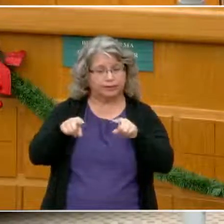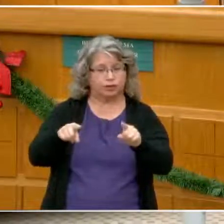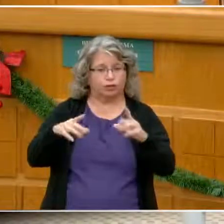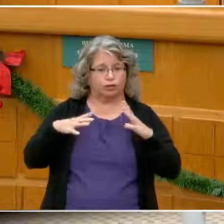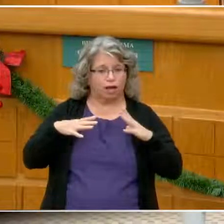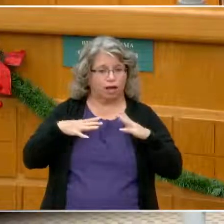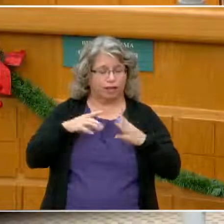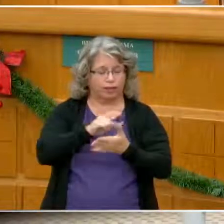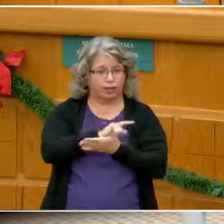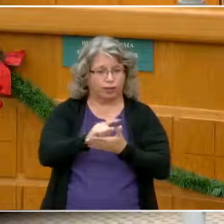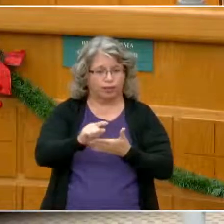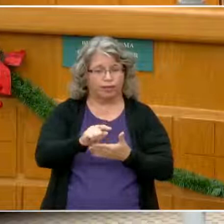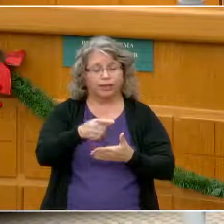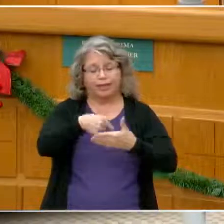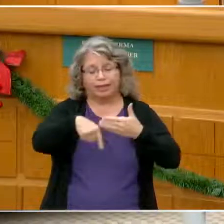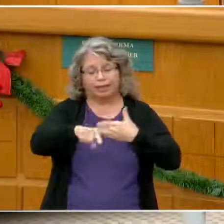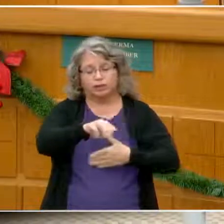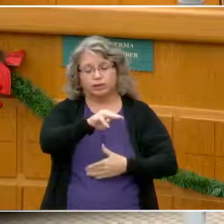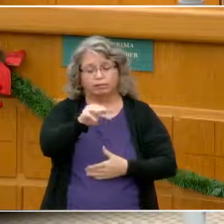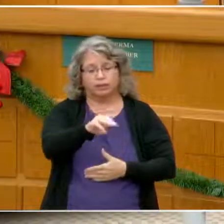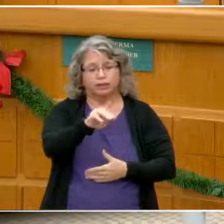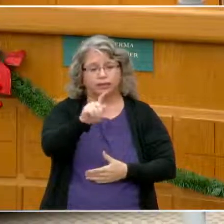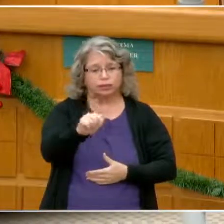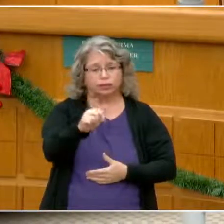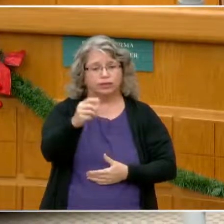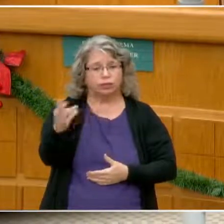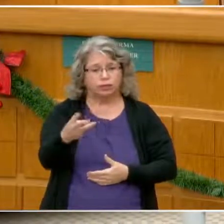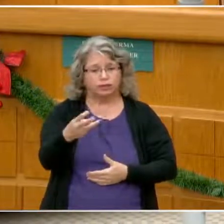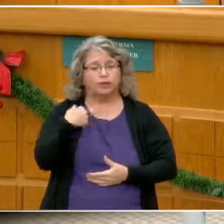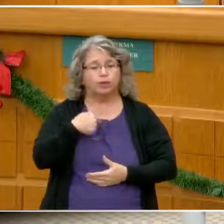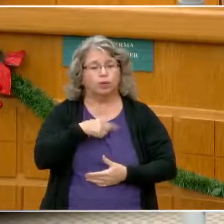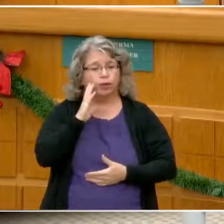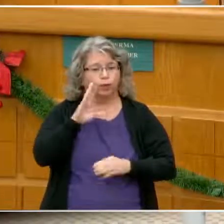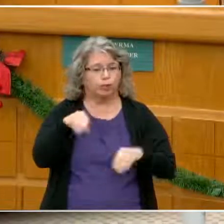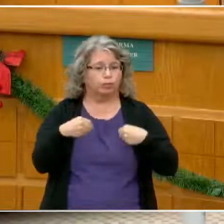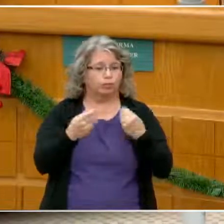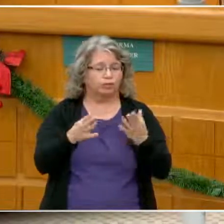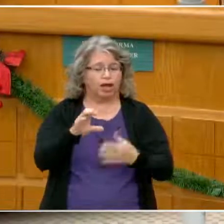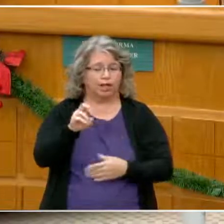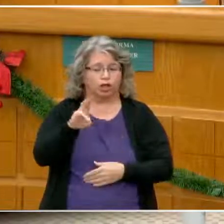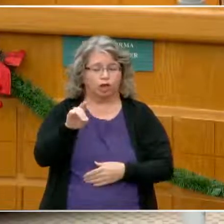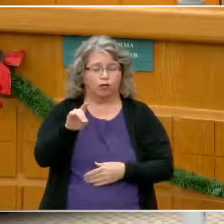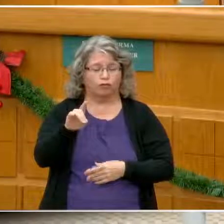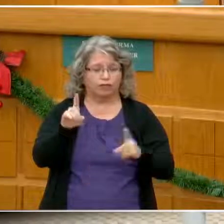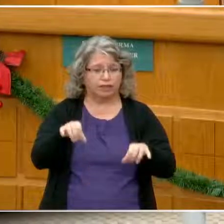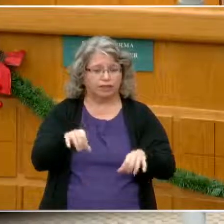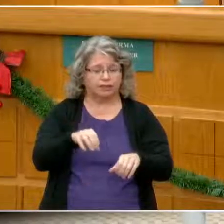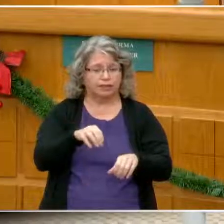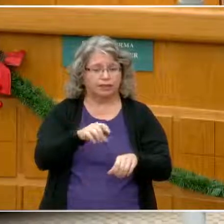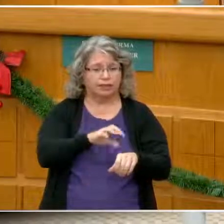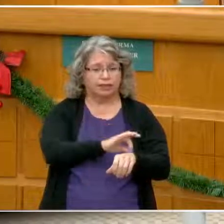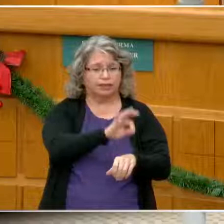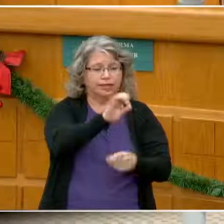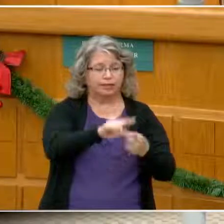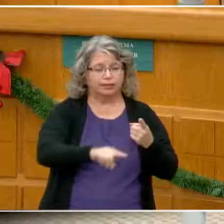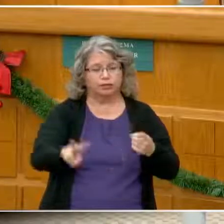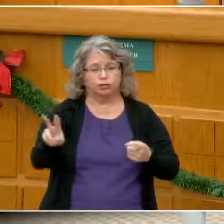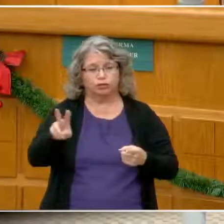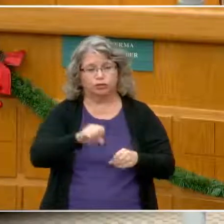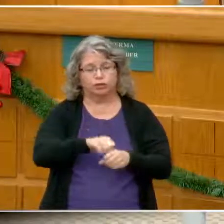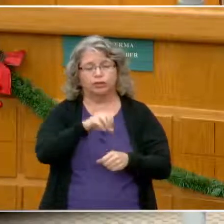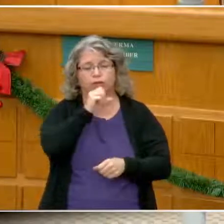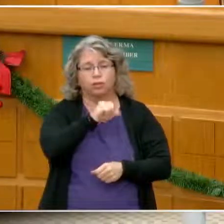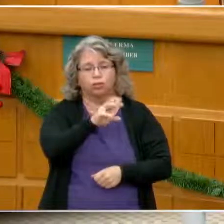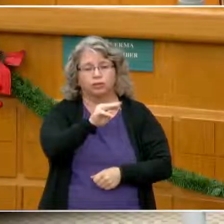Monday, Tuesday, and Wednesday of next week, we will provide COVID testing from 9 to 2 in the Old Memorial Hospital parking